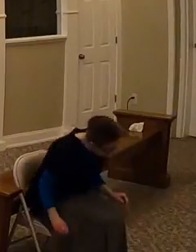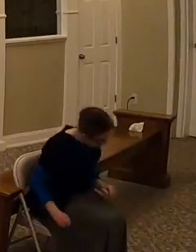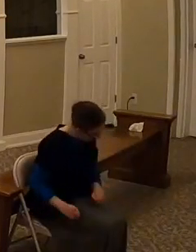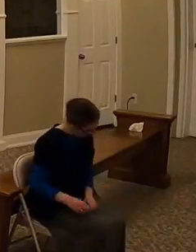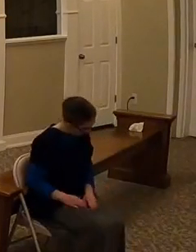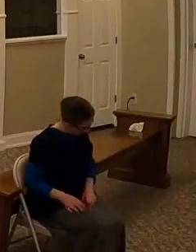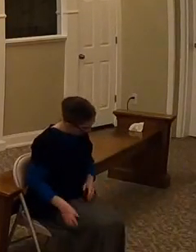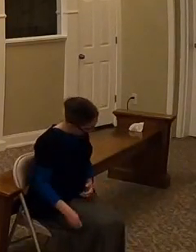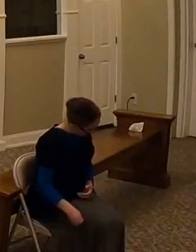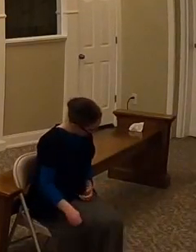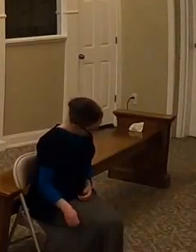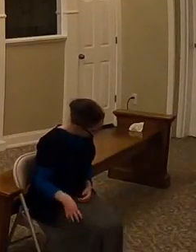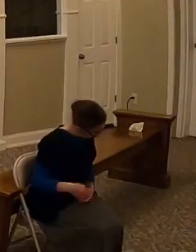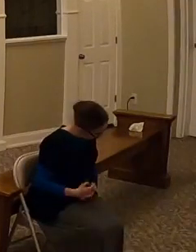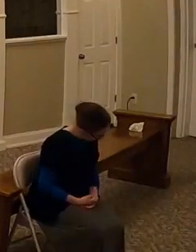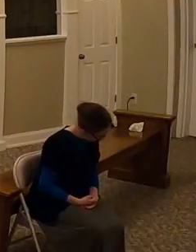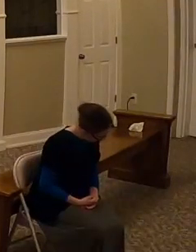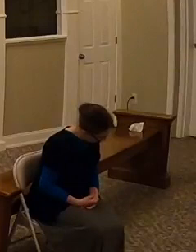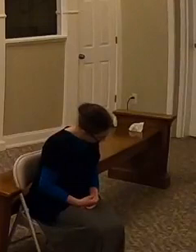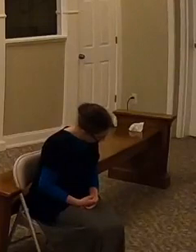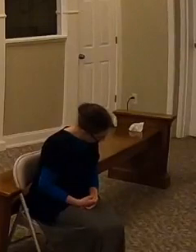morning.